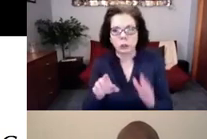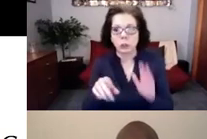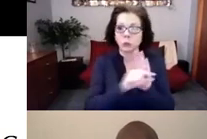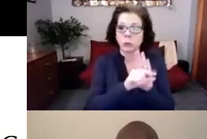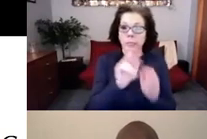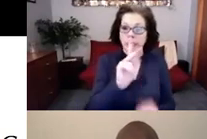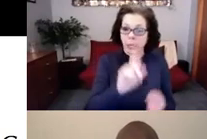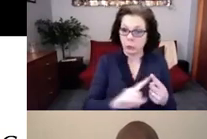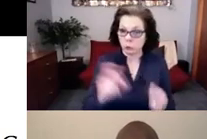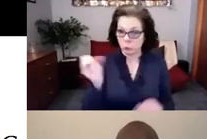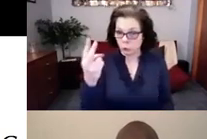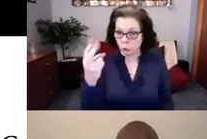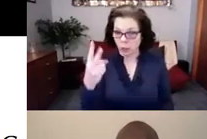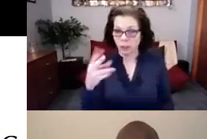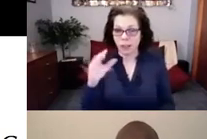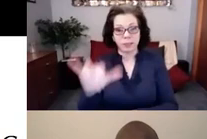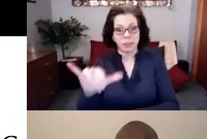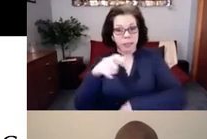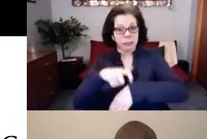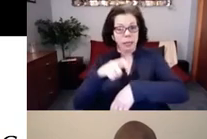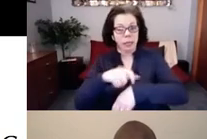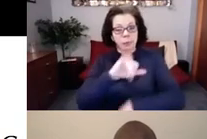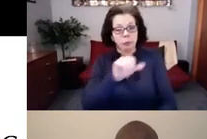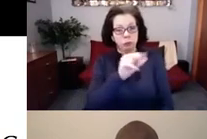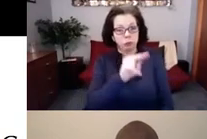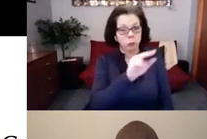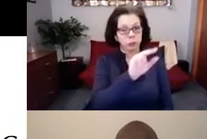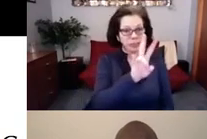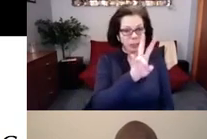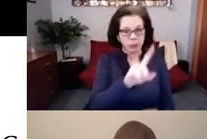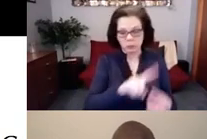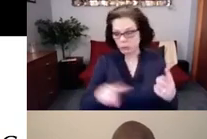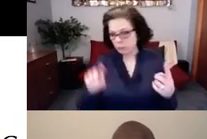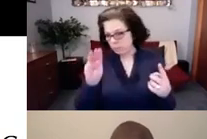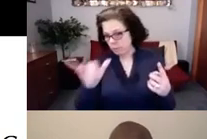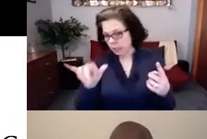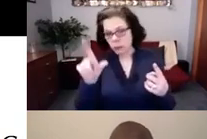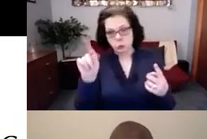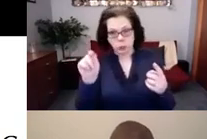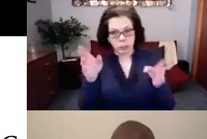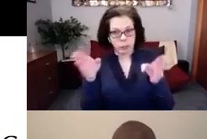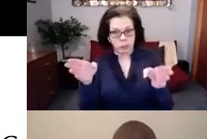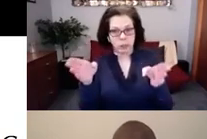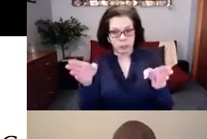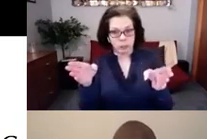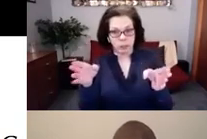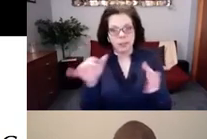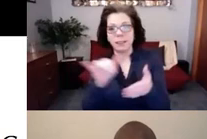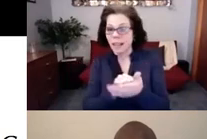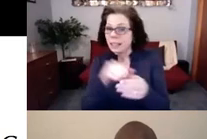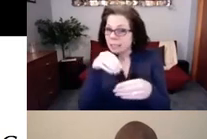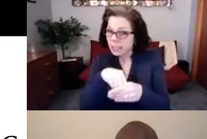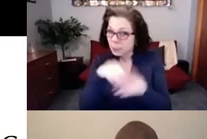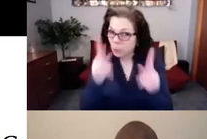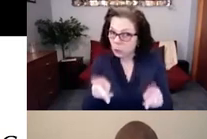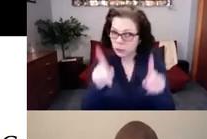The testing window is January 7th through May 20th. And again, this is another one of those in-person tests.